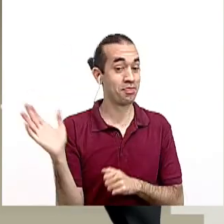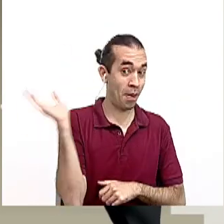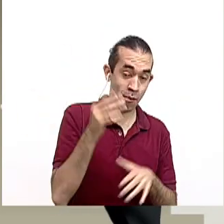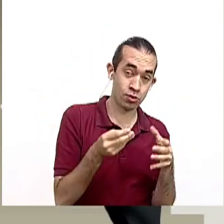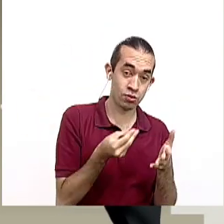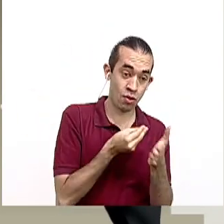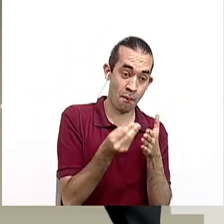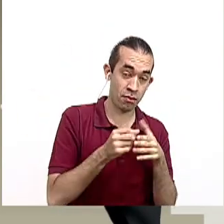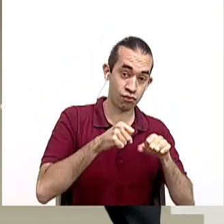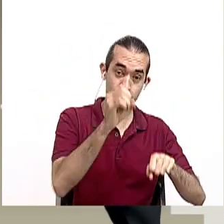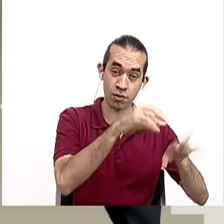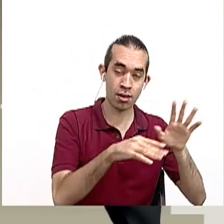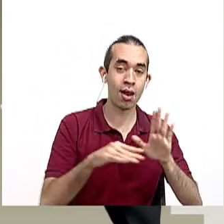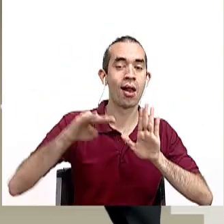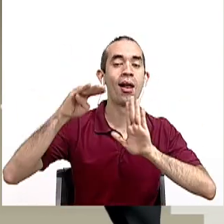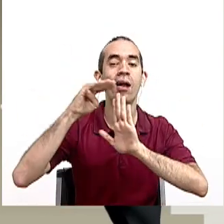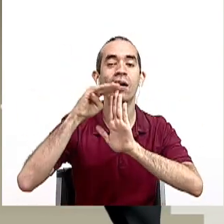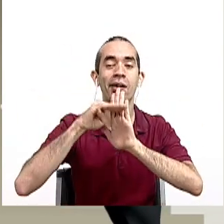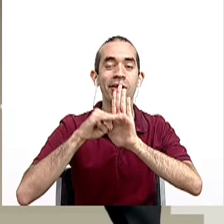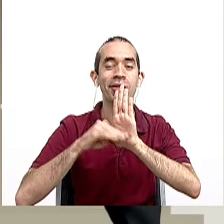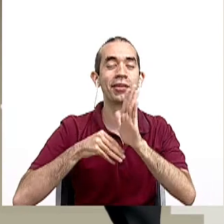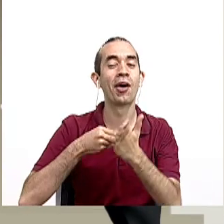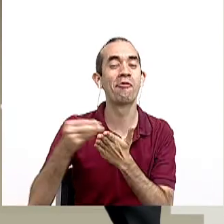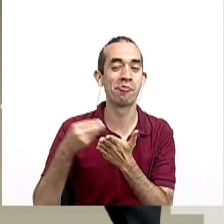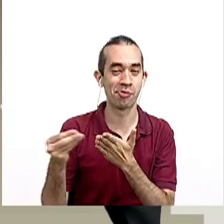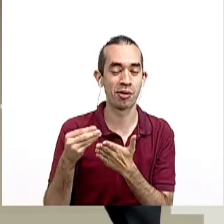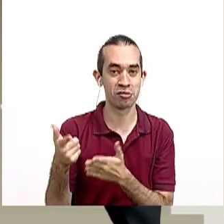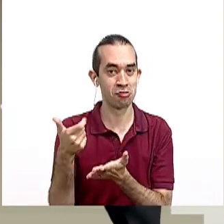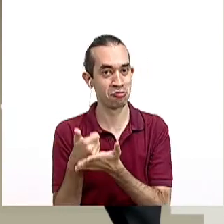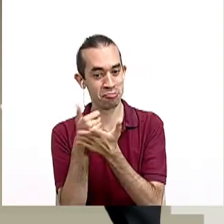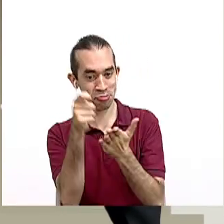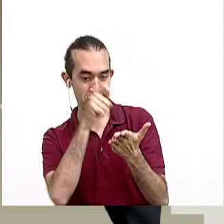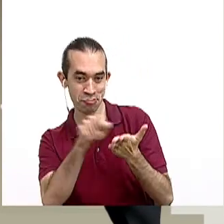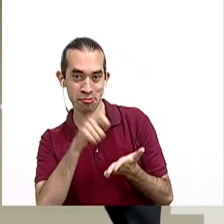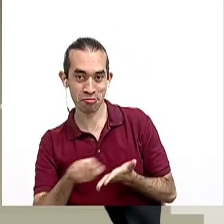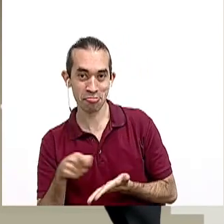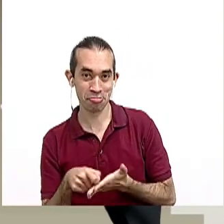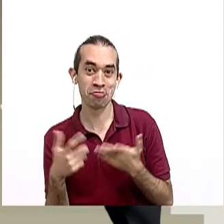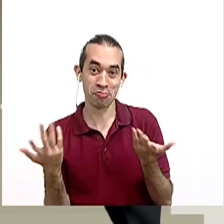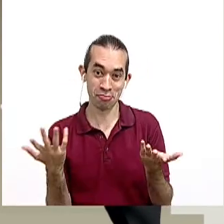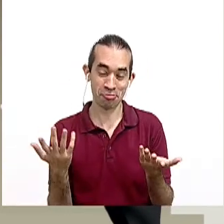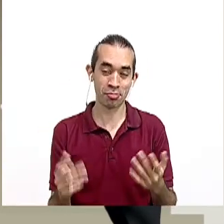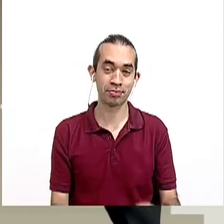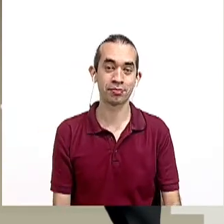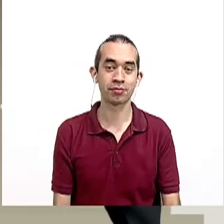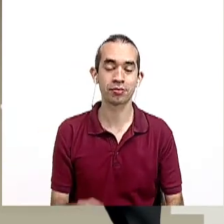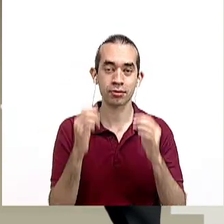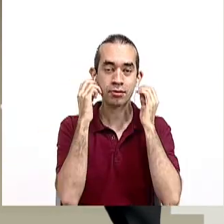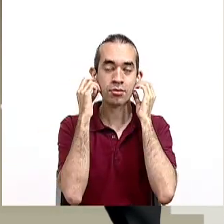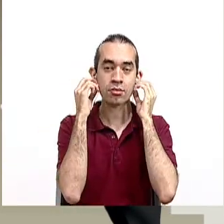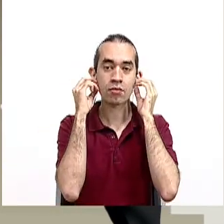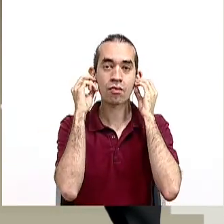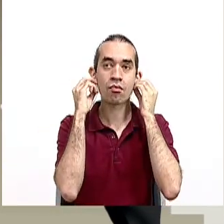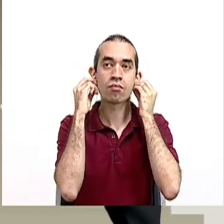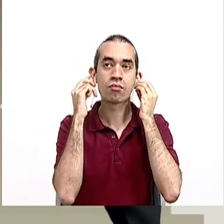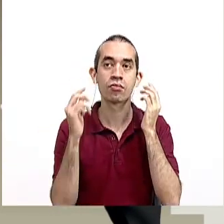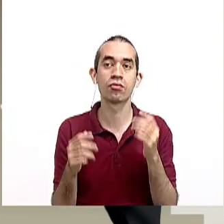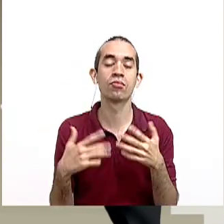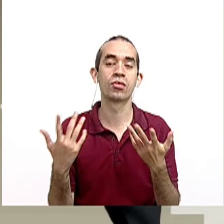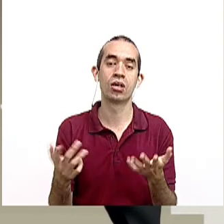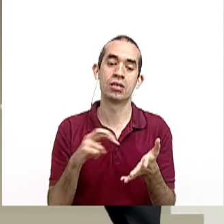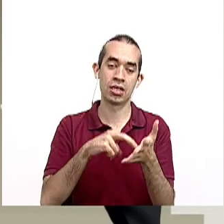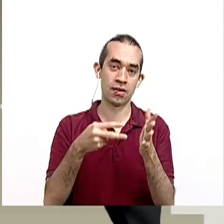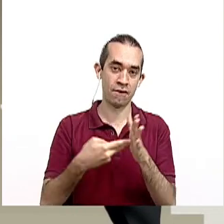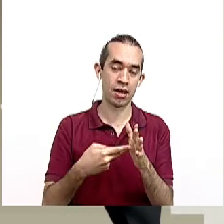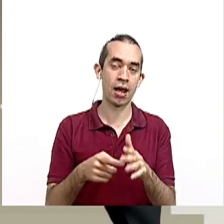supermarket with the shopping list because you help them to write in hand, right? Well, this is going to save them a lot